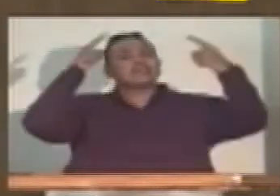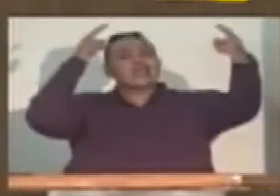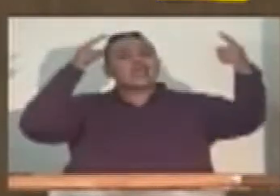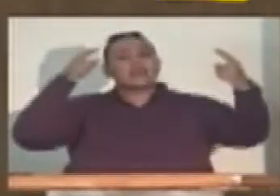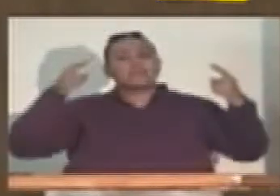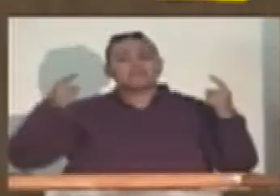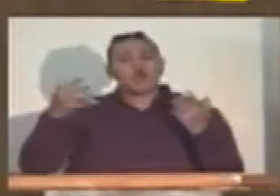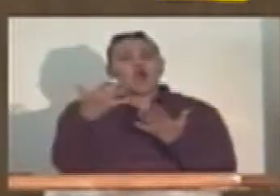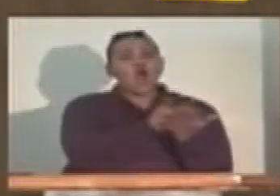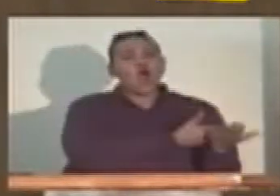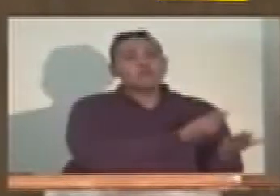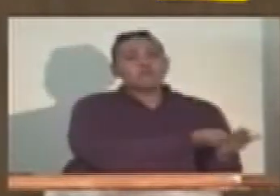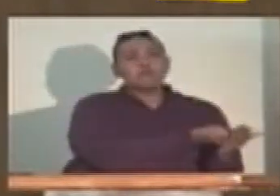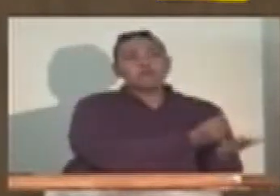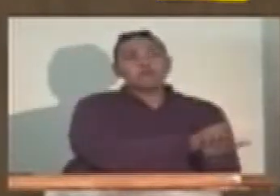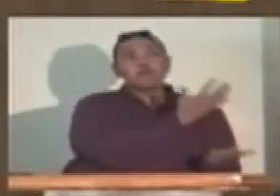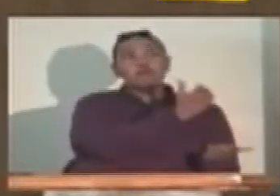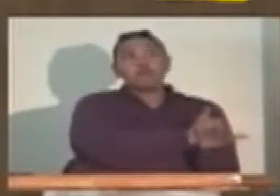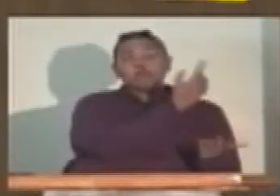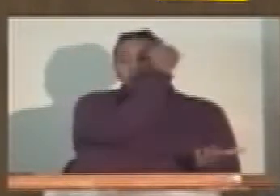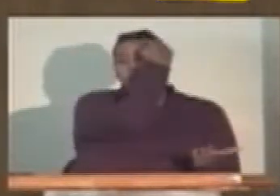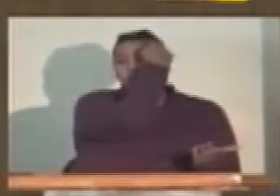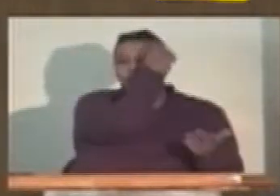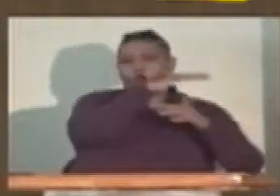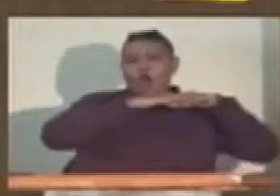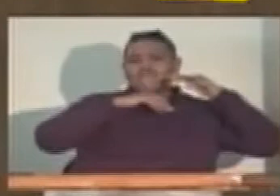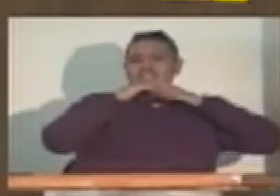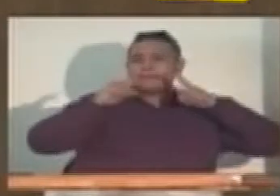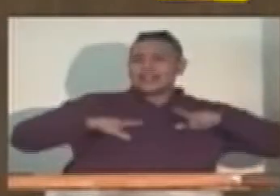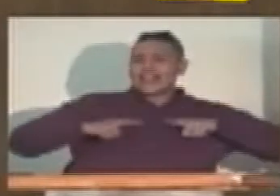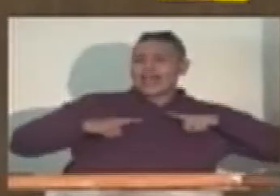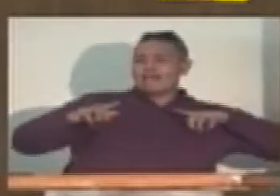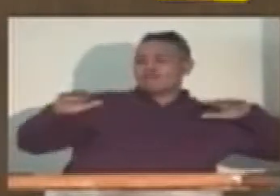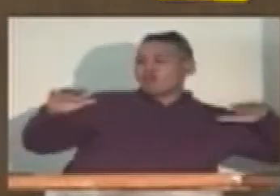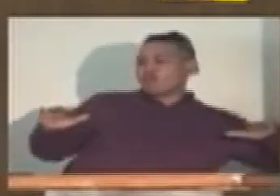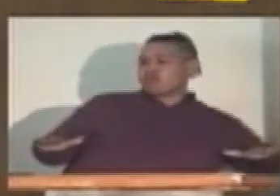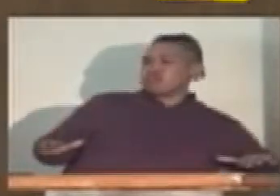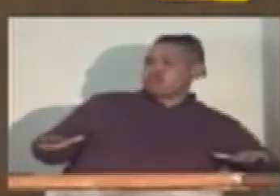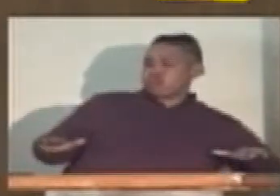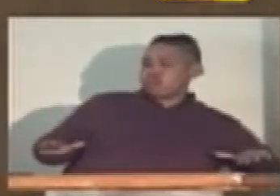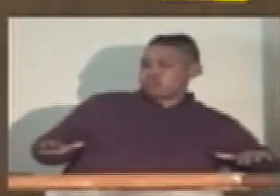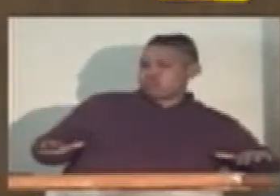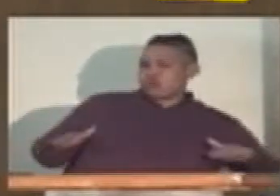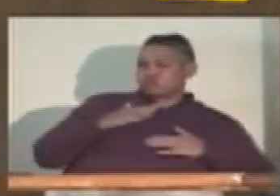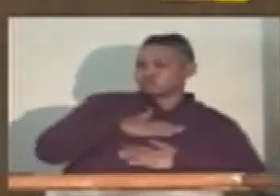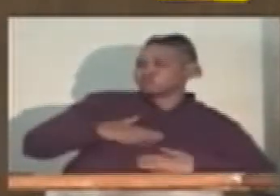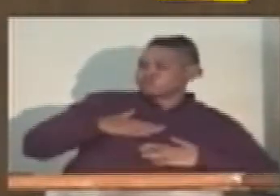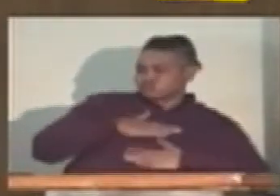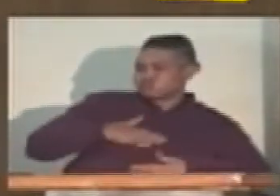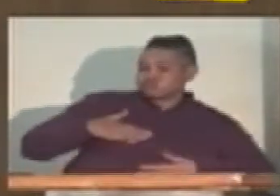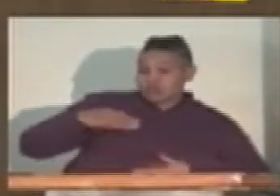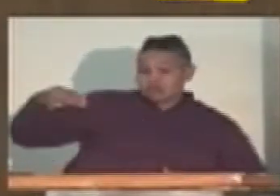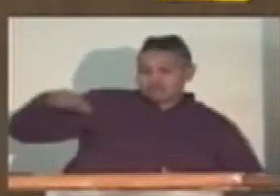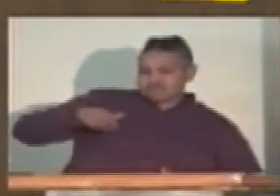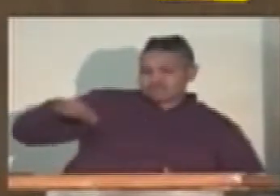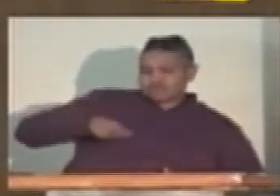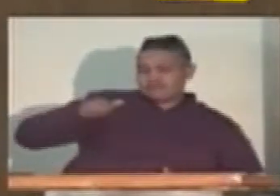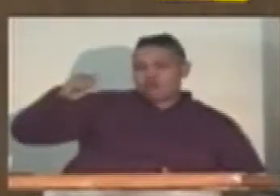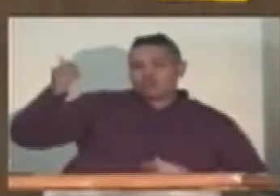earning of wealth, attaining a comfortable life of leisure and pleasure at the expense of